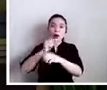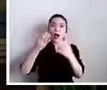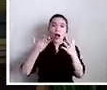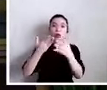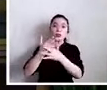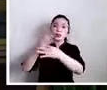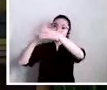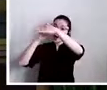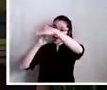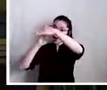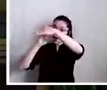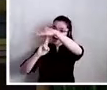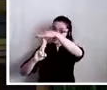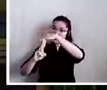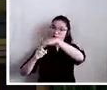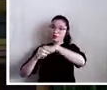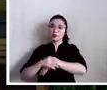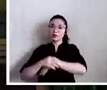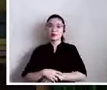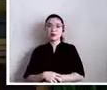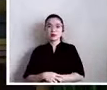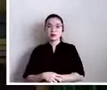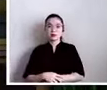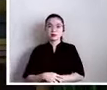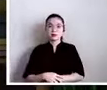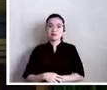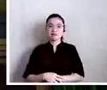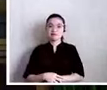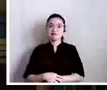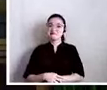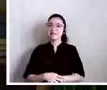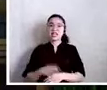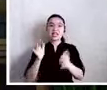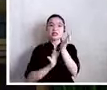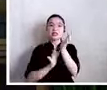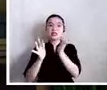buhat alang sa iyang ipakasigarbo sa iyang kaugalingon.